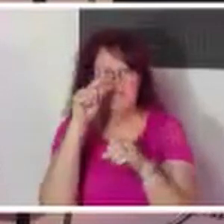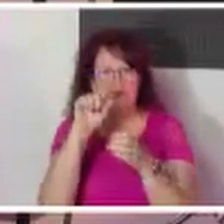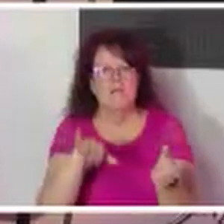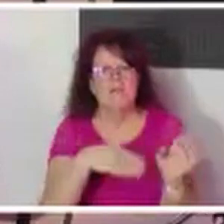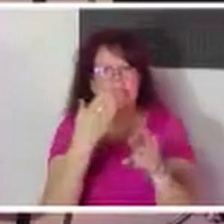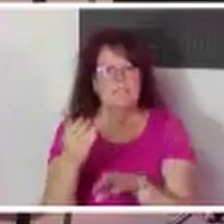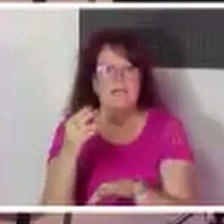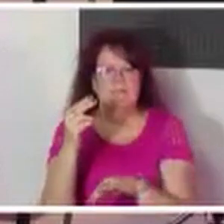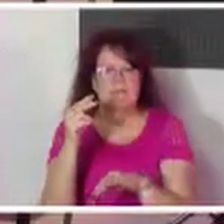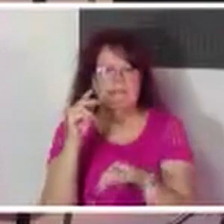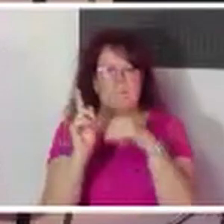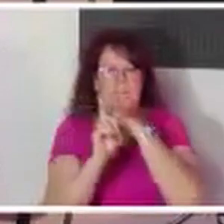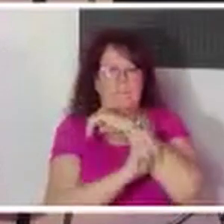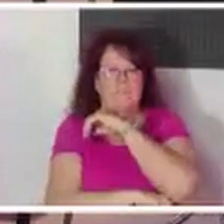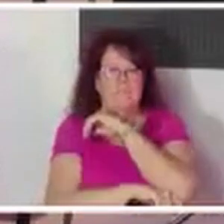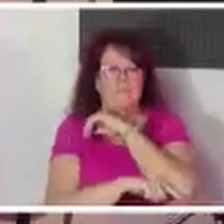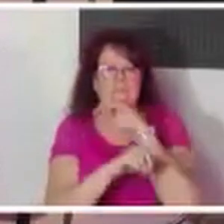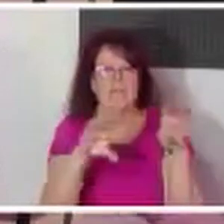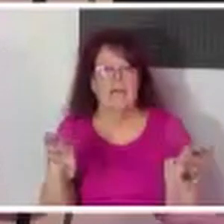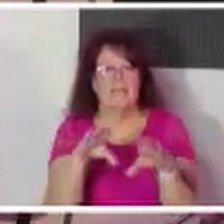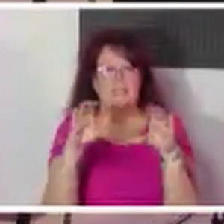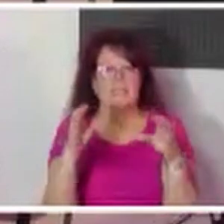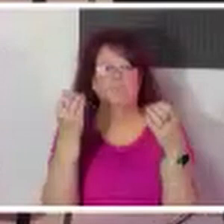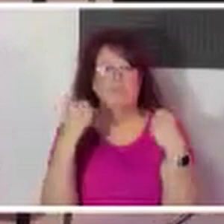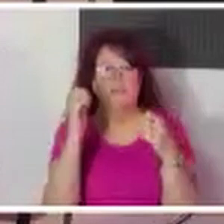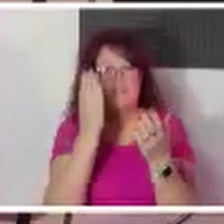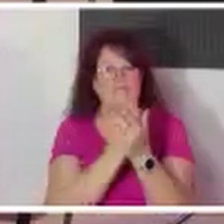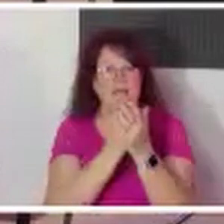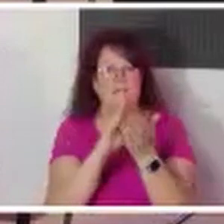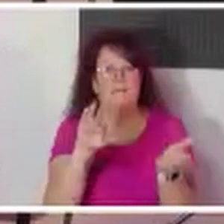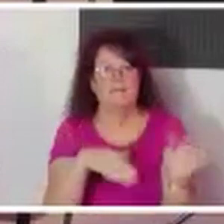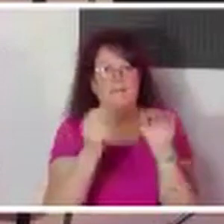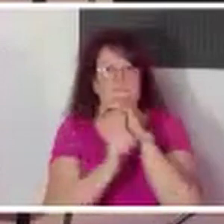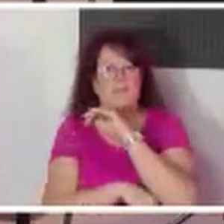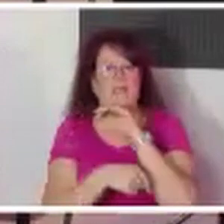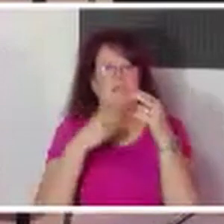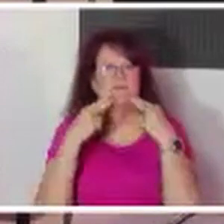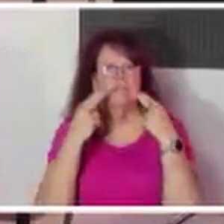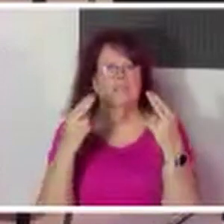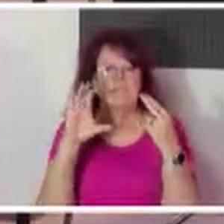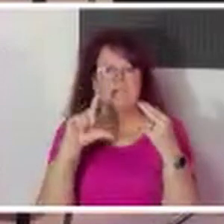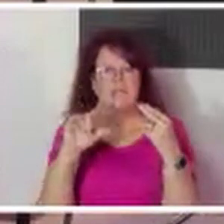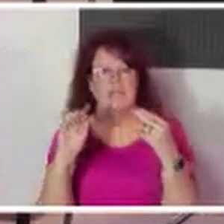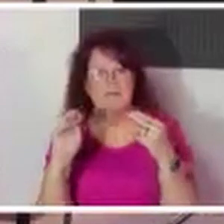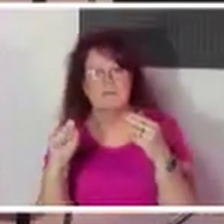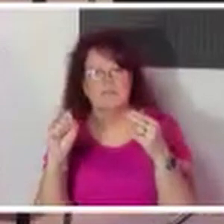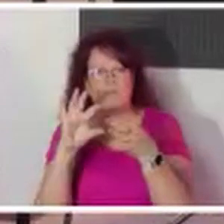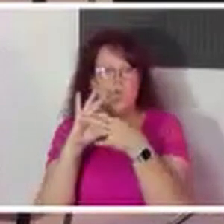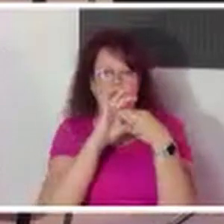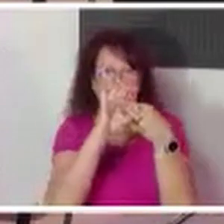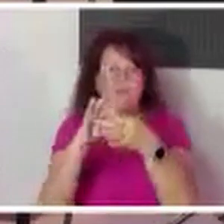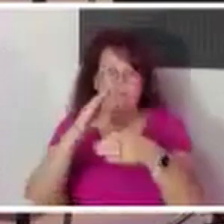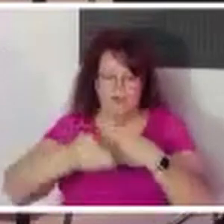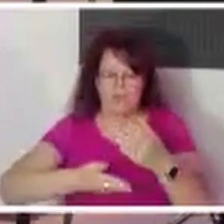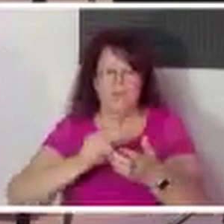an organization working to nationally end the death penalty. I'm their innocence claims campaign coordinator. My introduction to